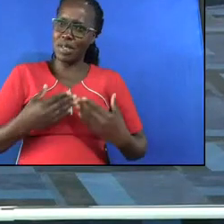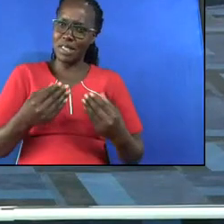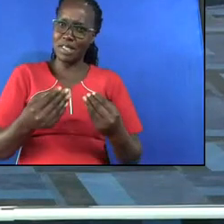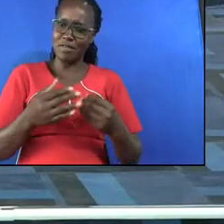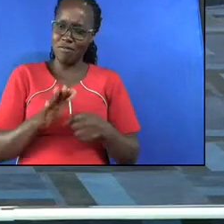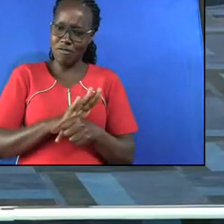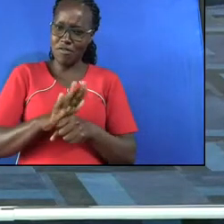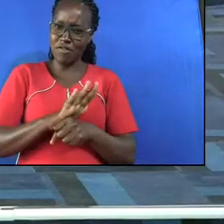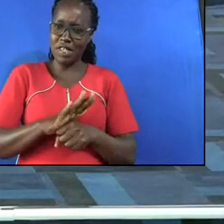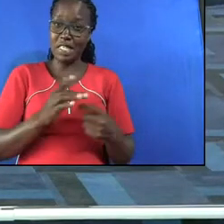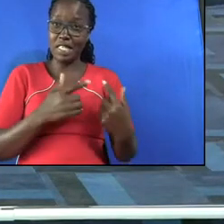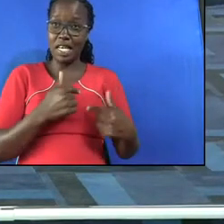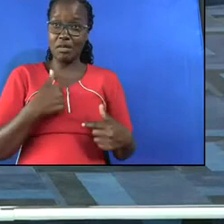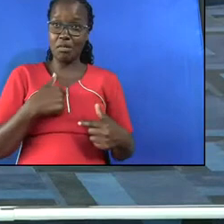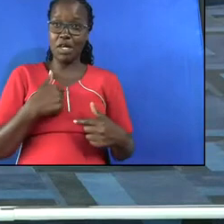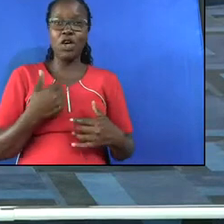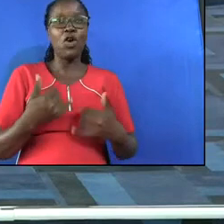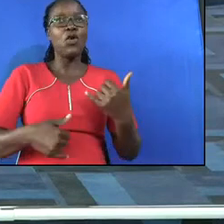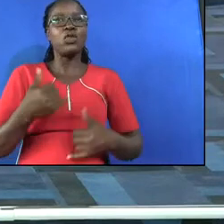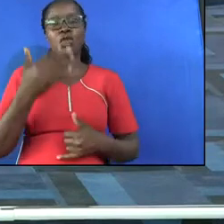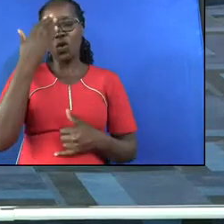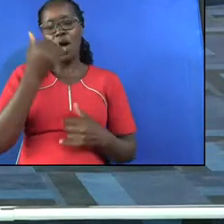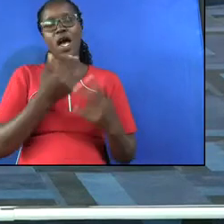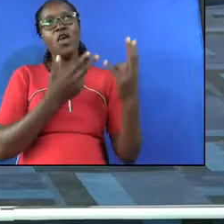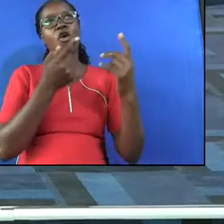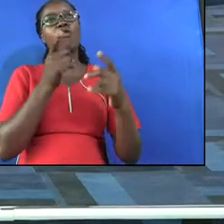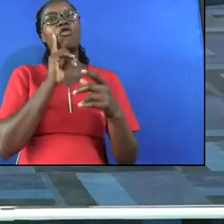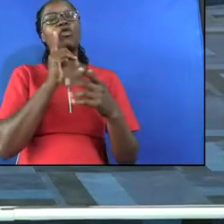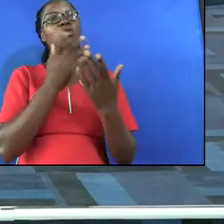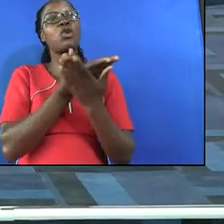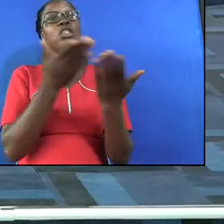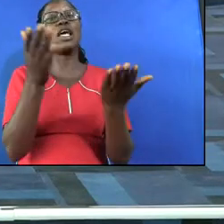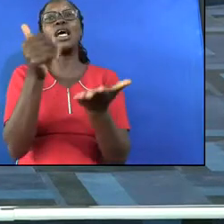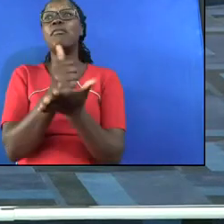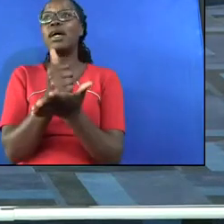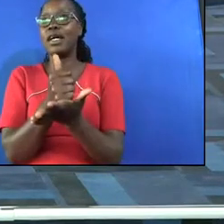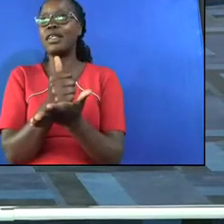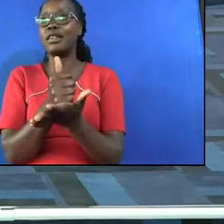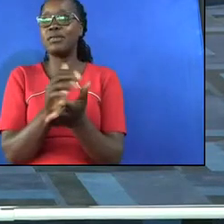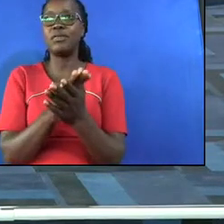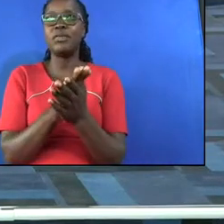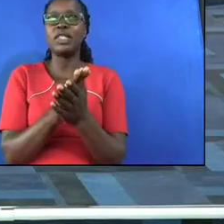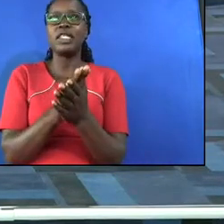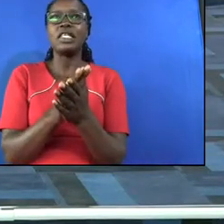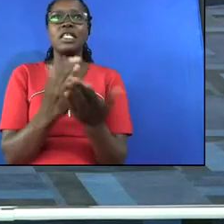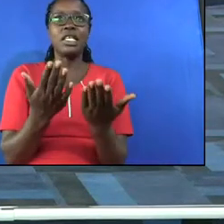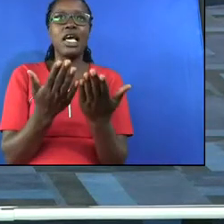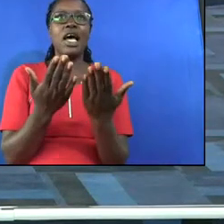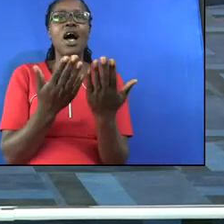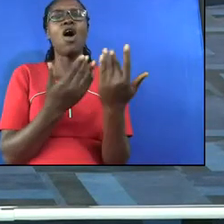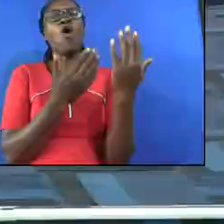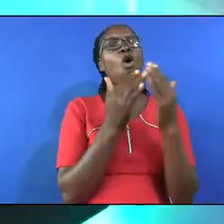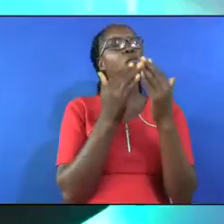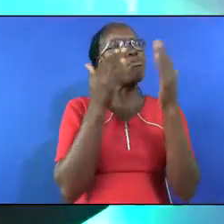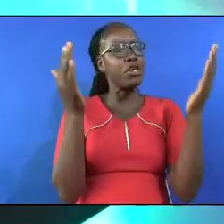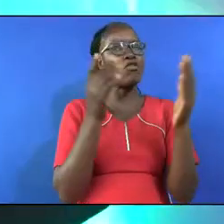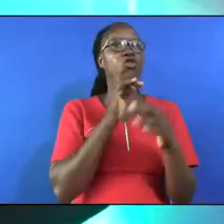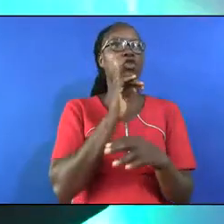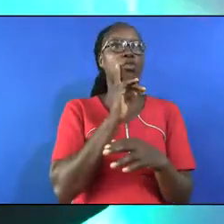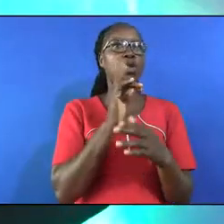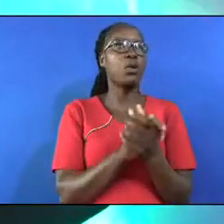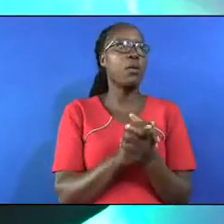my heart with joy because there's hope for tomorrow. Amen? Amen, church? There is hope for tomorrow.